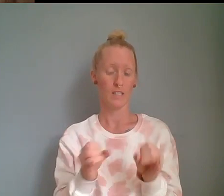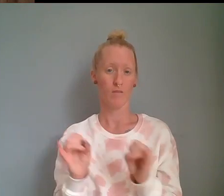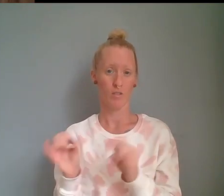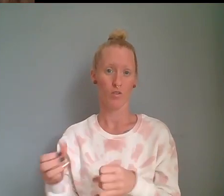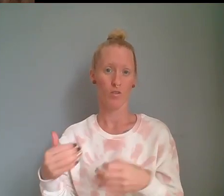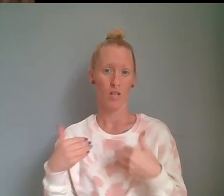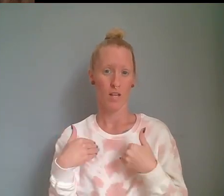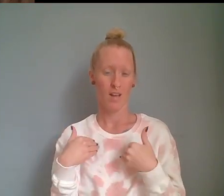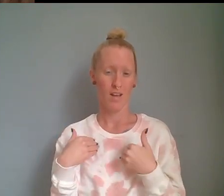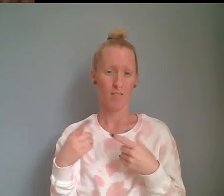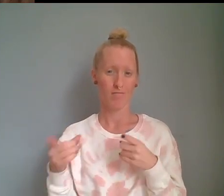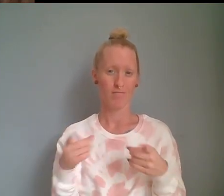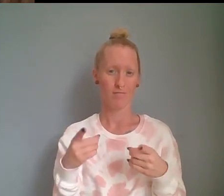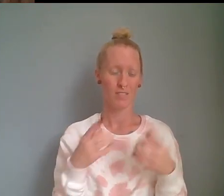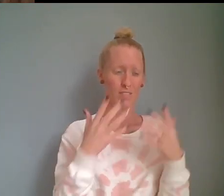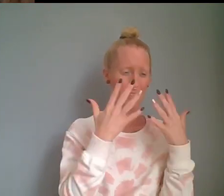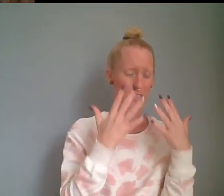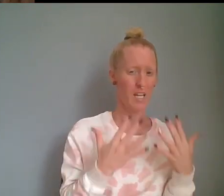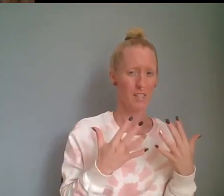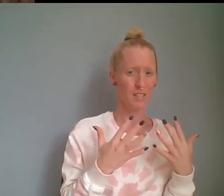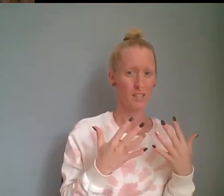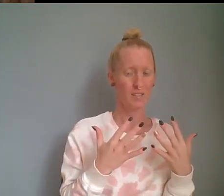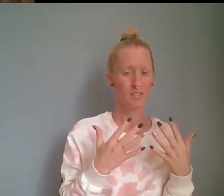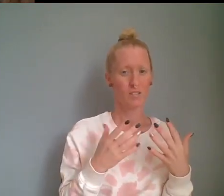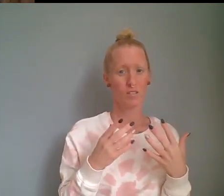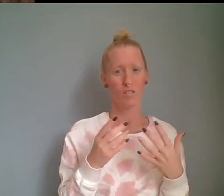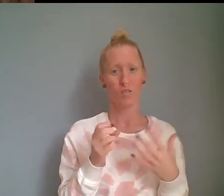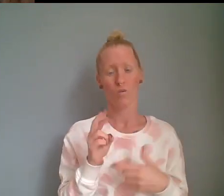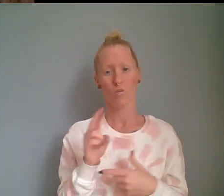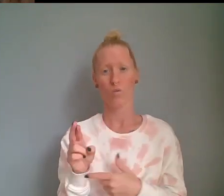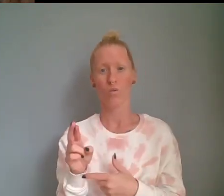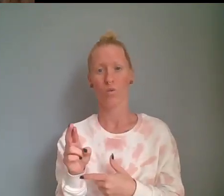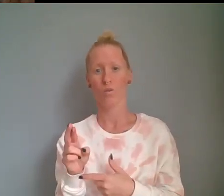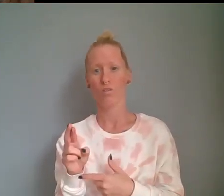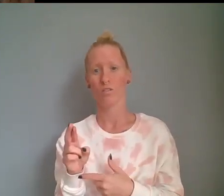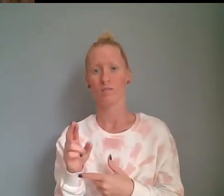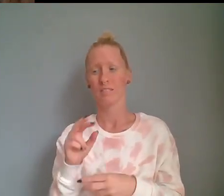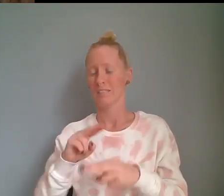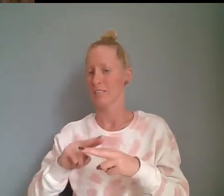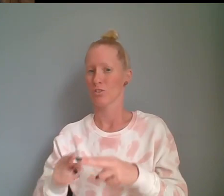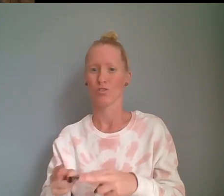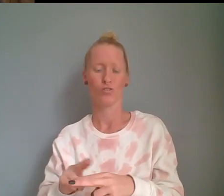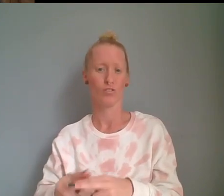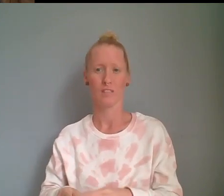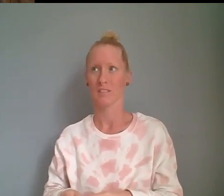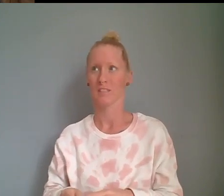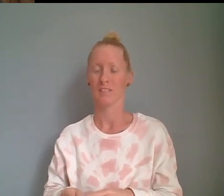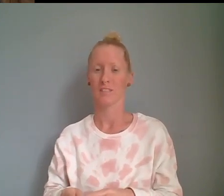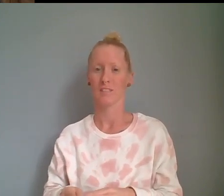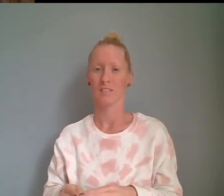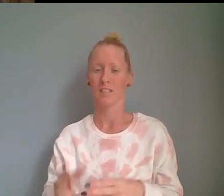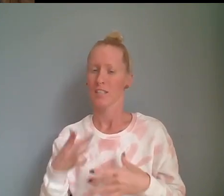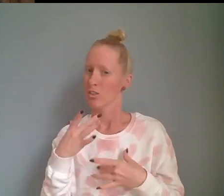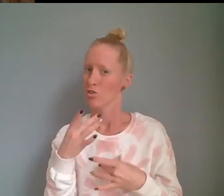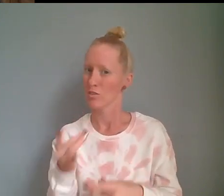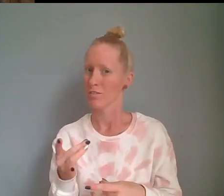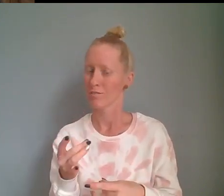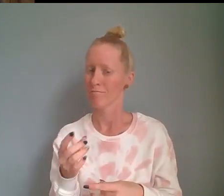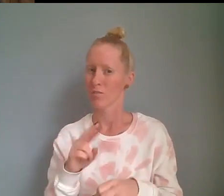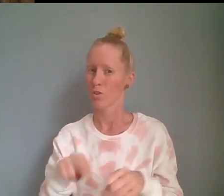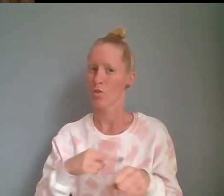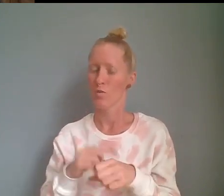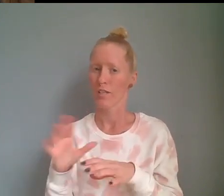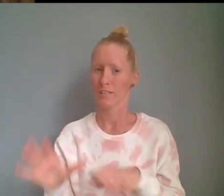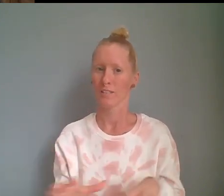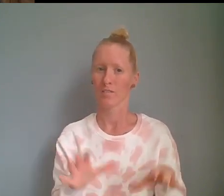to either show sadness or a diminished interest or pleasure in their usual activities, which is referred to